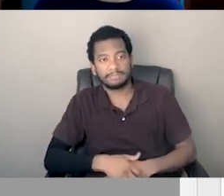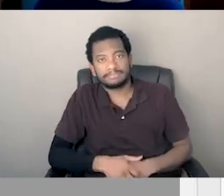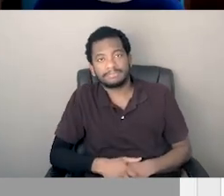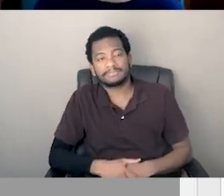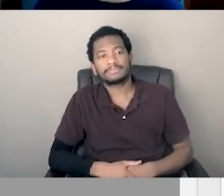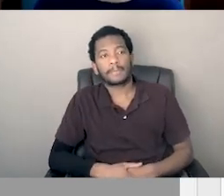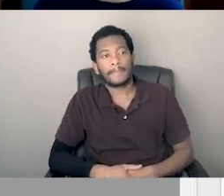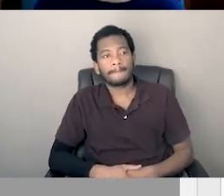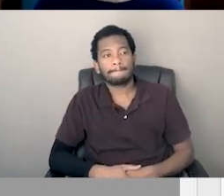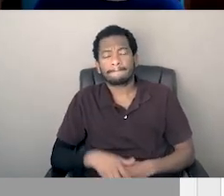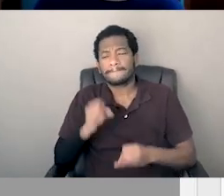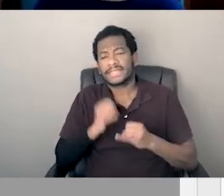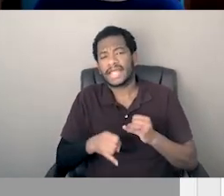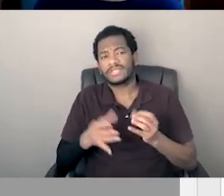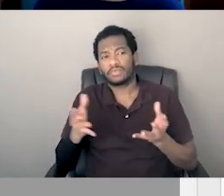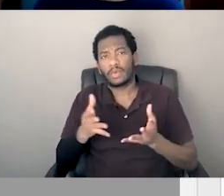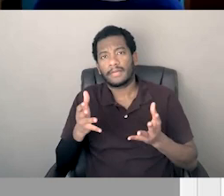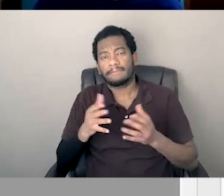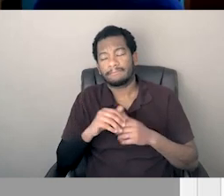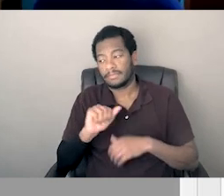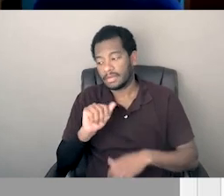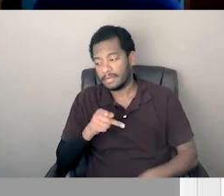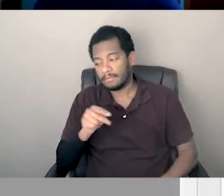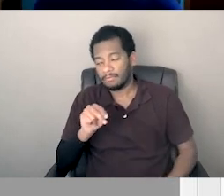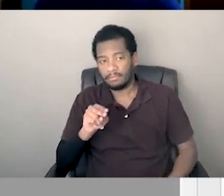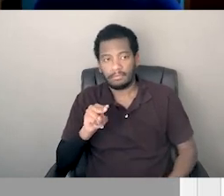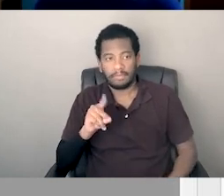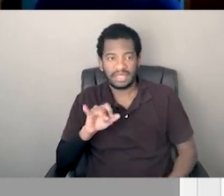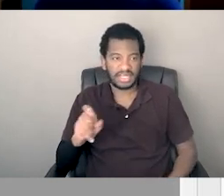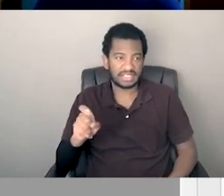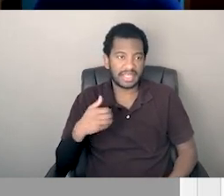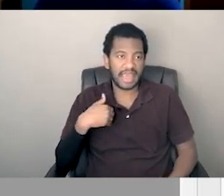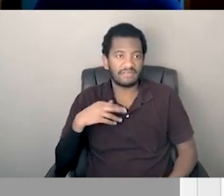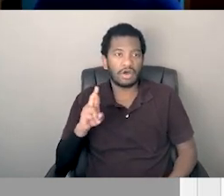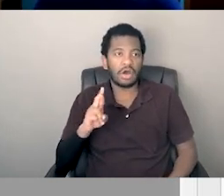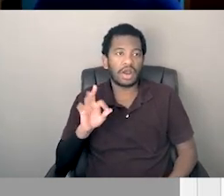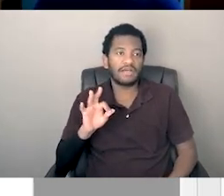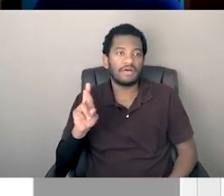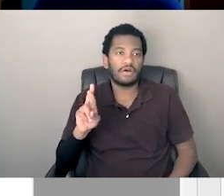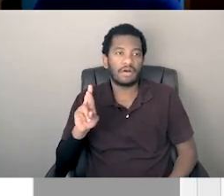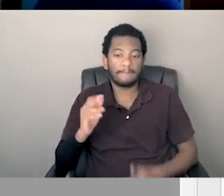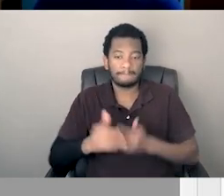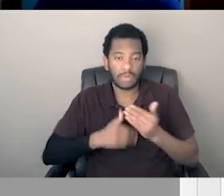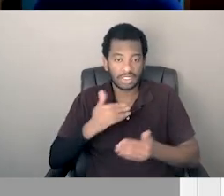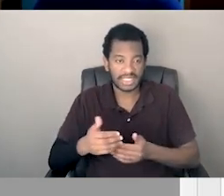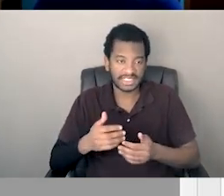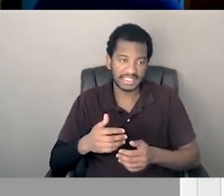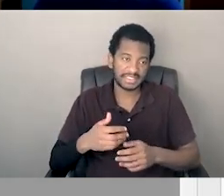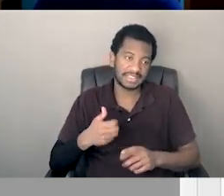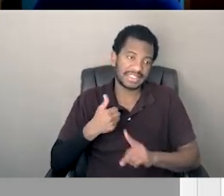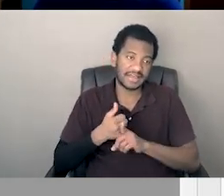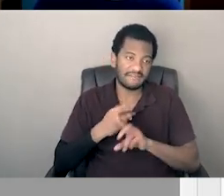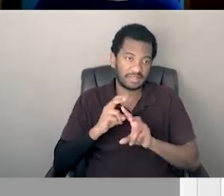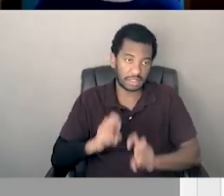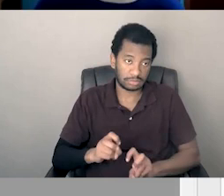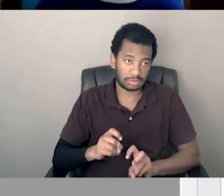the last piece of the appendix is this RFR process self-assessment. And this just